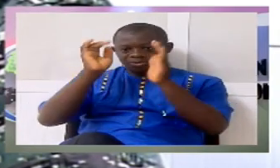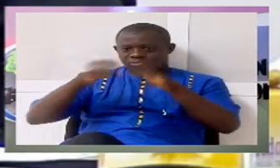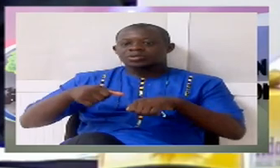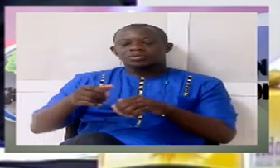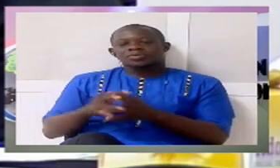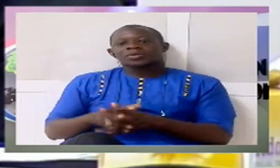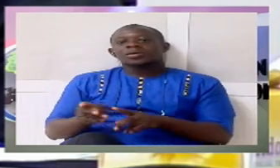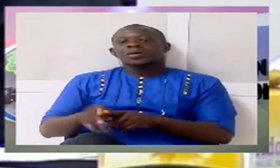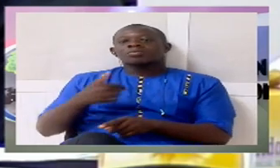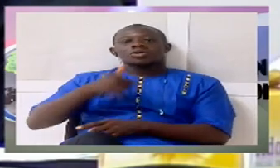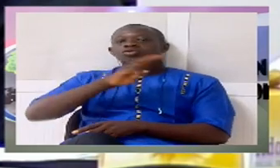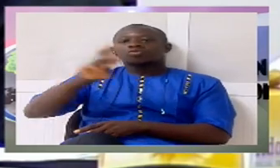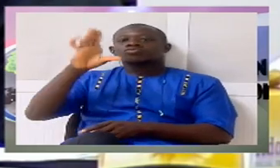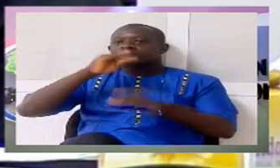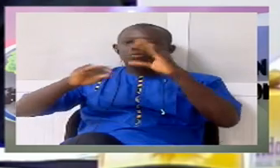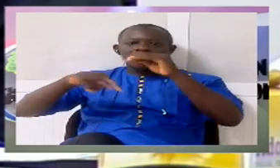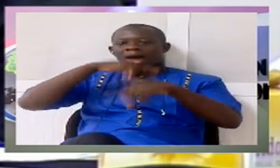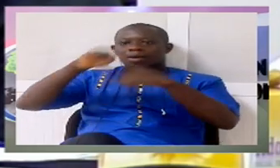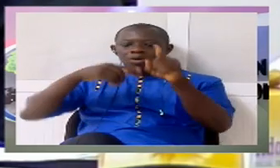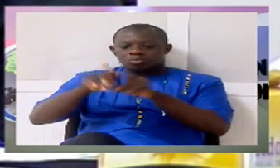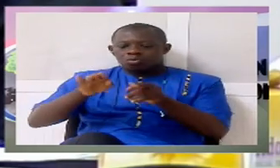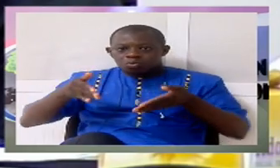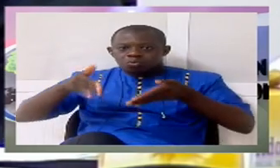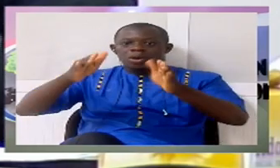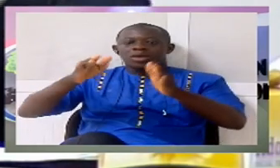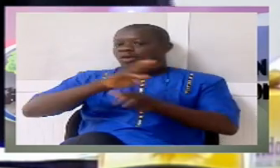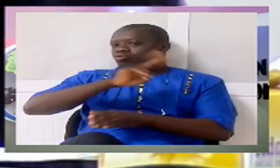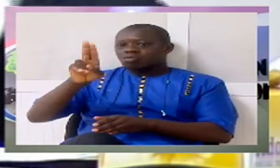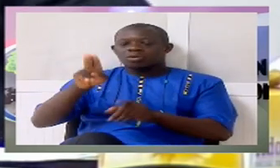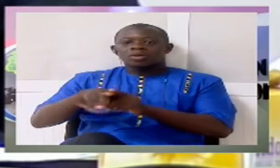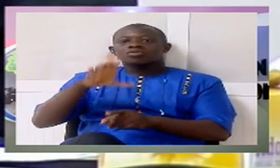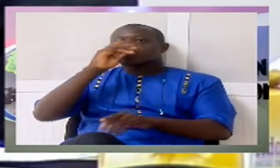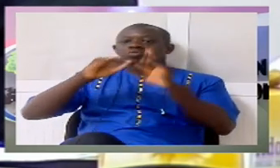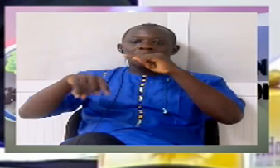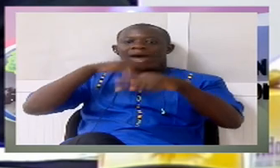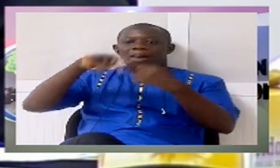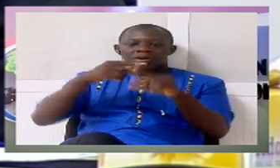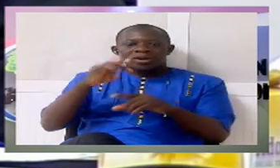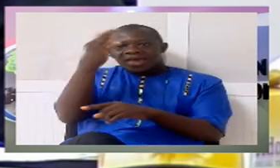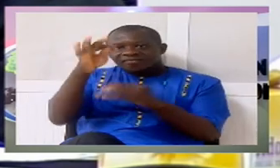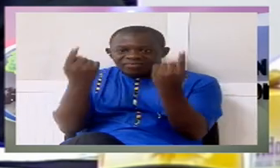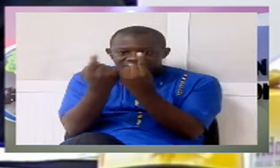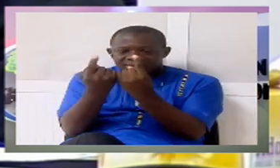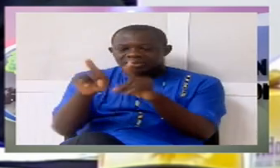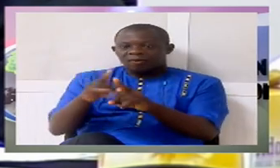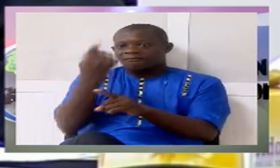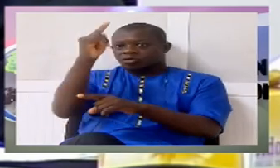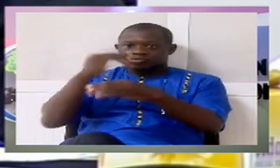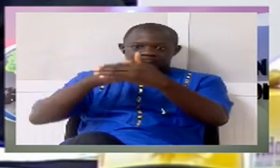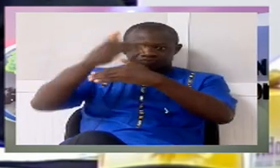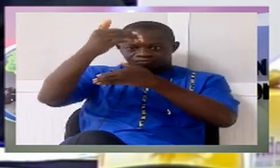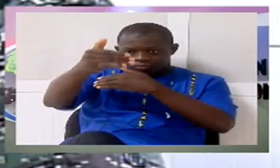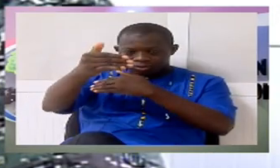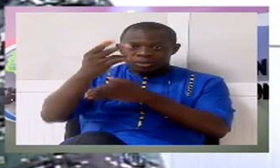But I'm not talking about junctions. I am talking about obstacles that are seen in the front. Wahuma